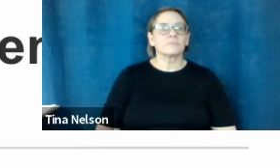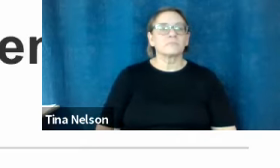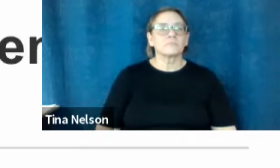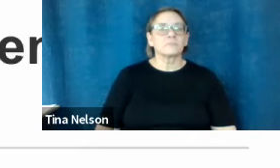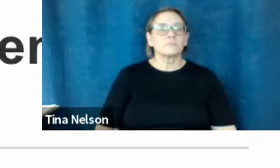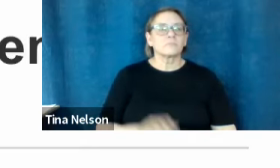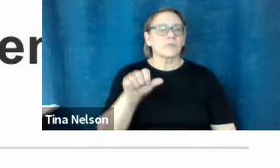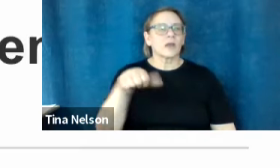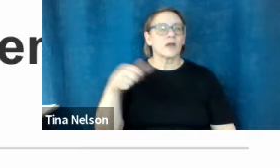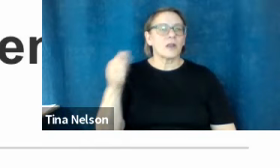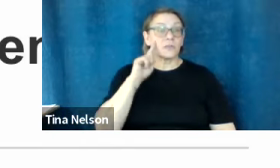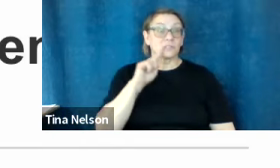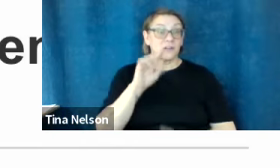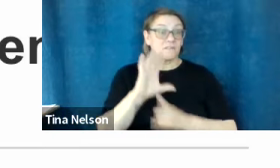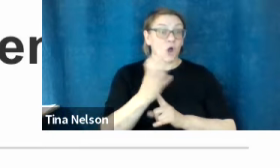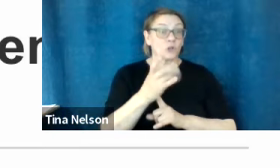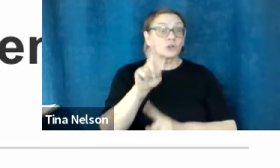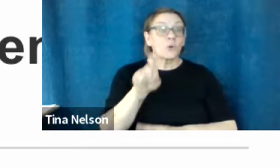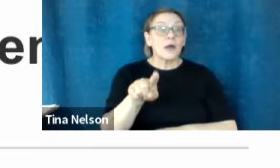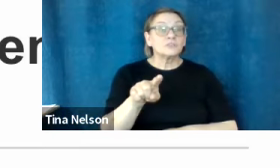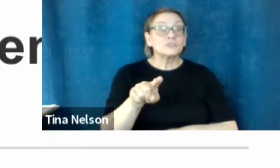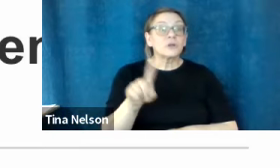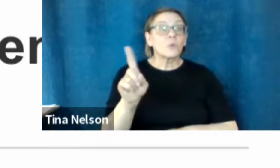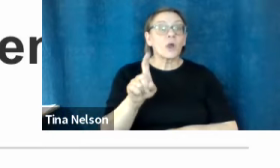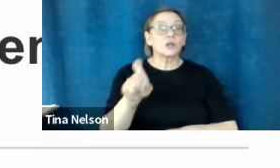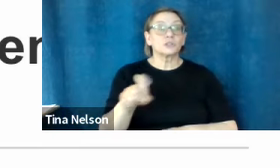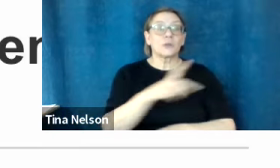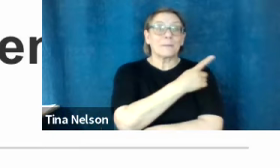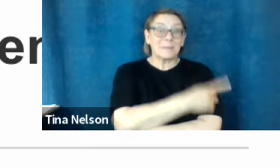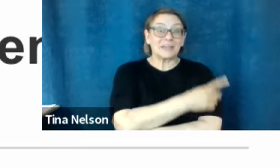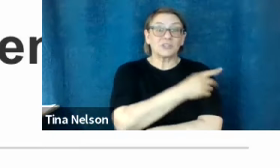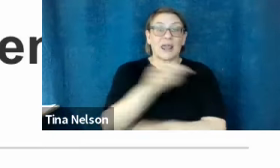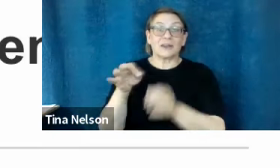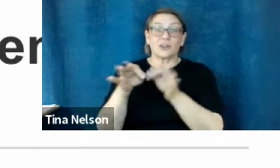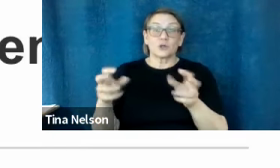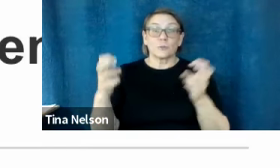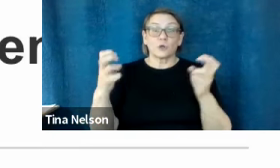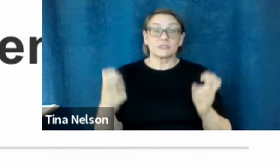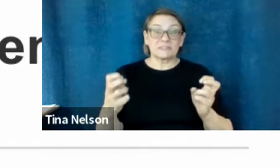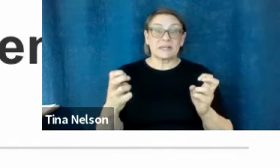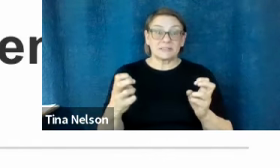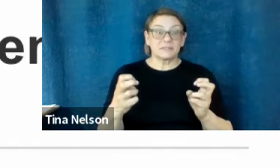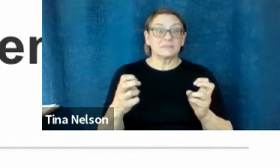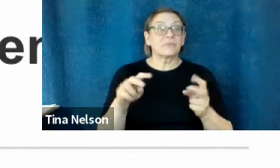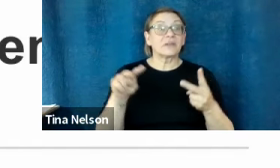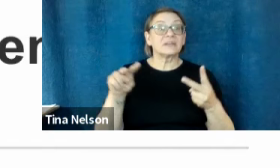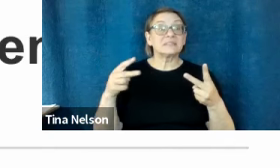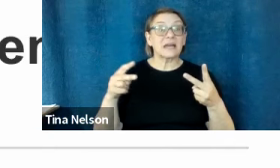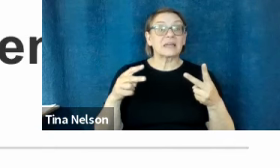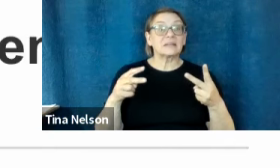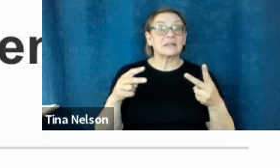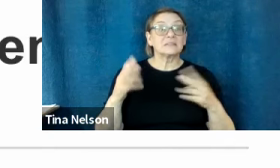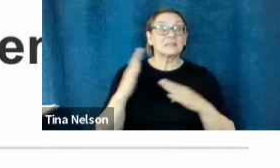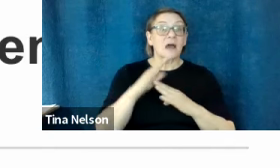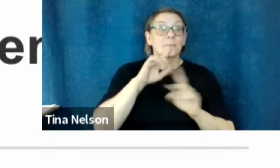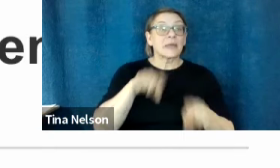Another deaf culture question, where should the patient interpreter sit? So number two here is the leading answer.